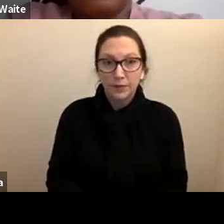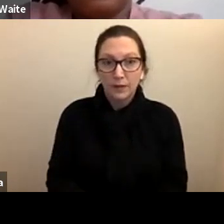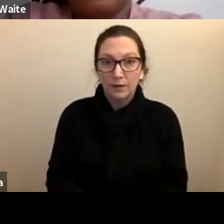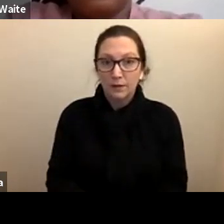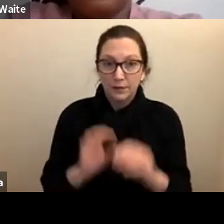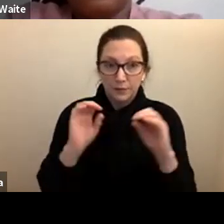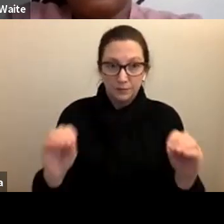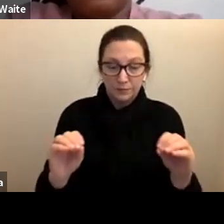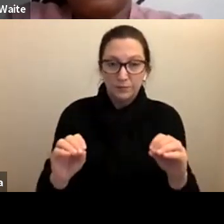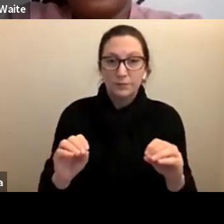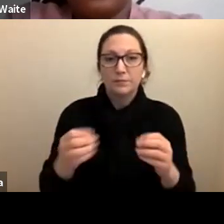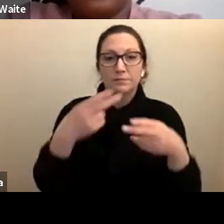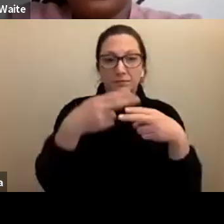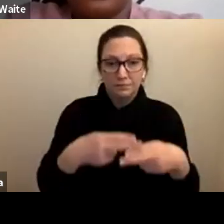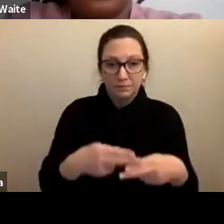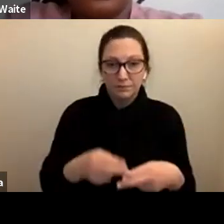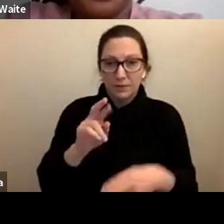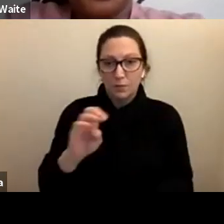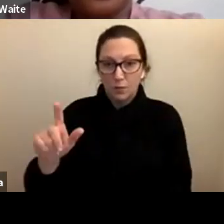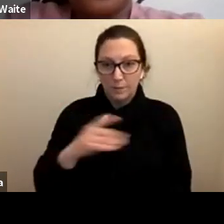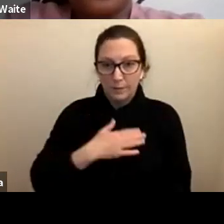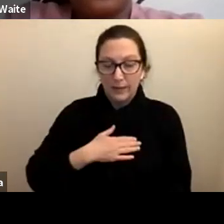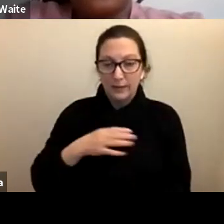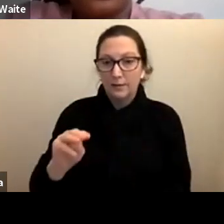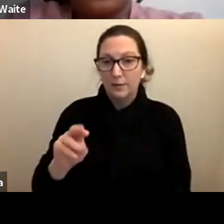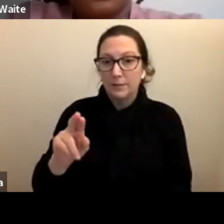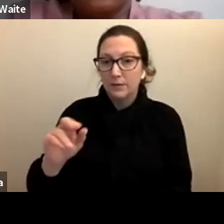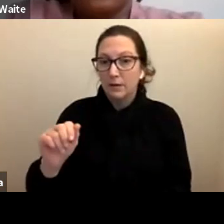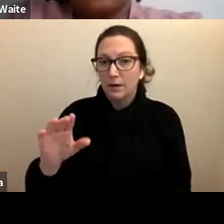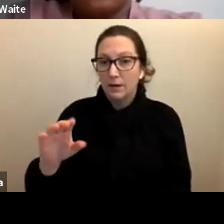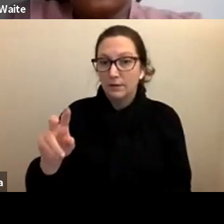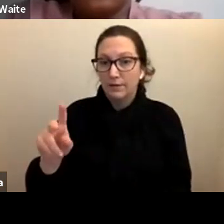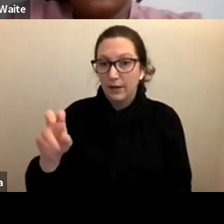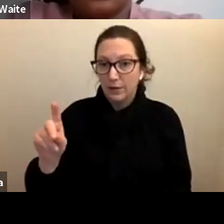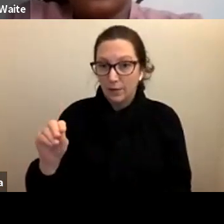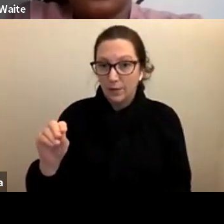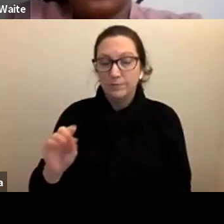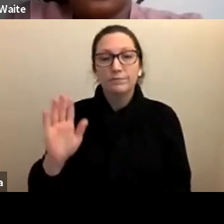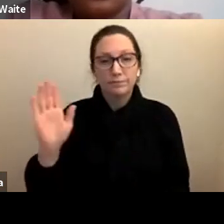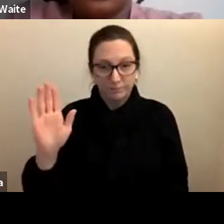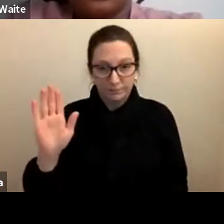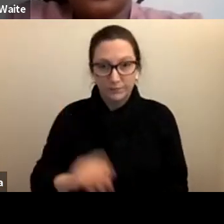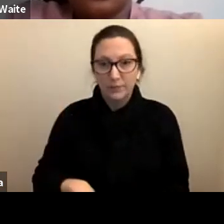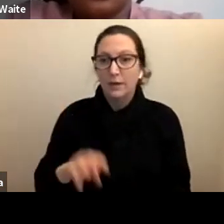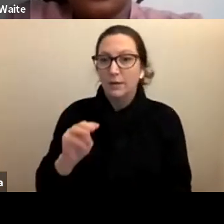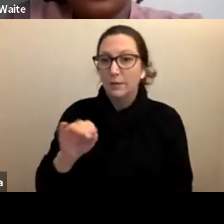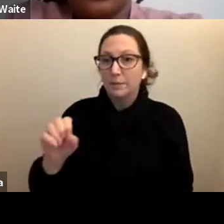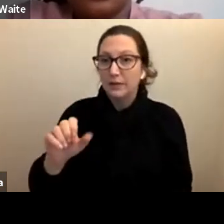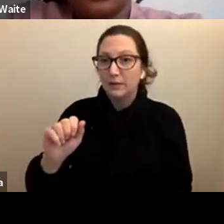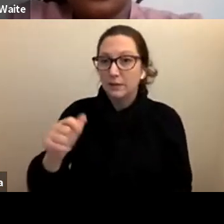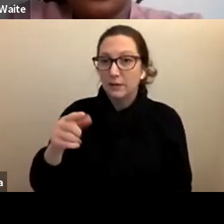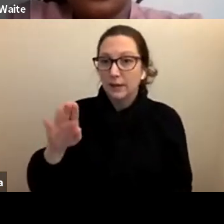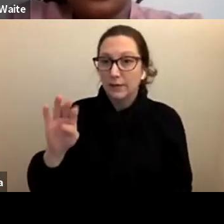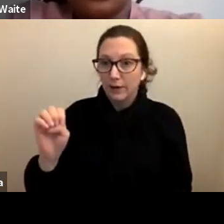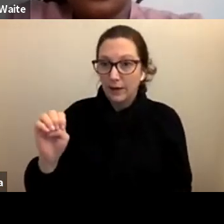Hearing none, Ms. Parvic, please call the roll. Mr. Acevedo? Aye. Ms. Aguirre?